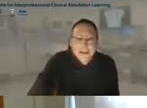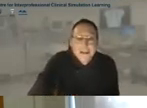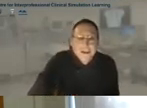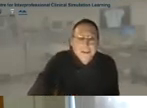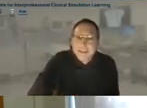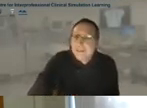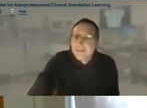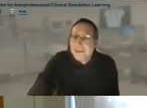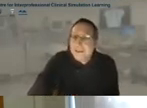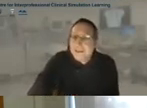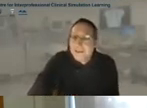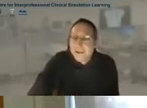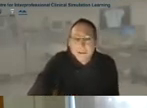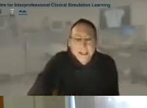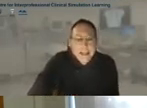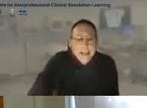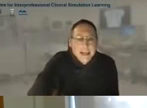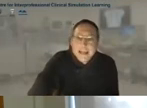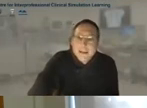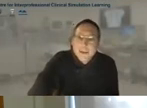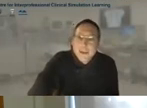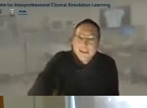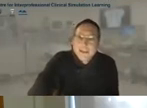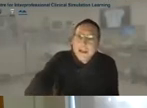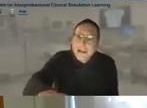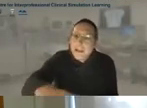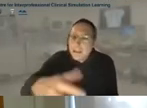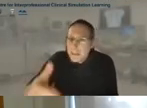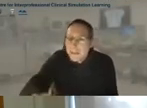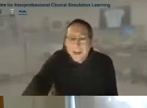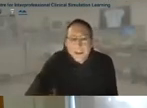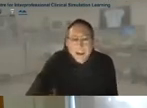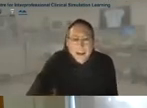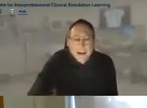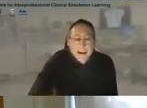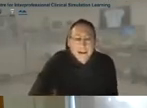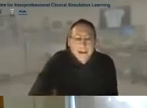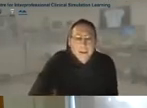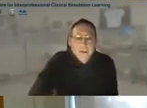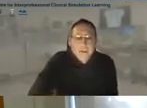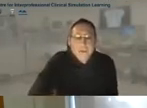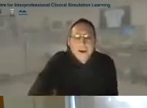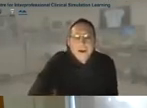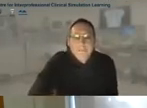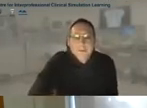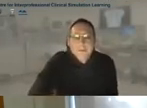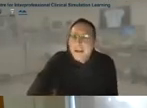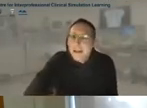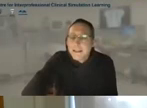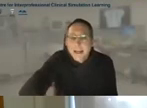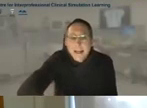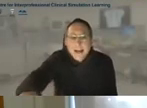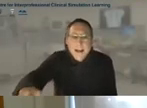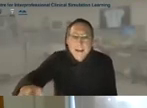financial conflicts of interest to disclose. And the three of us, Daisha, Tamara, and I, are going to go through some